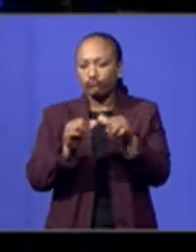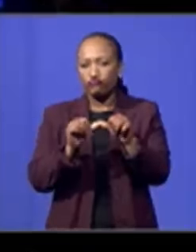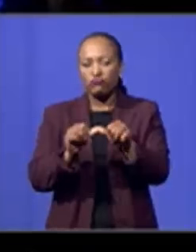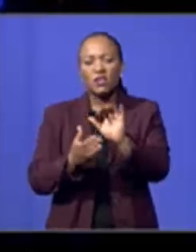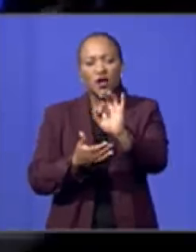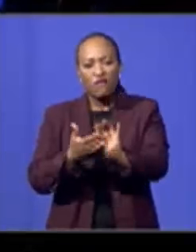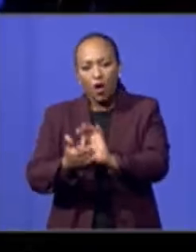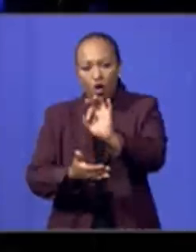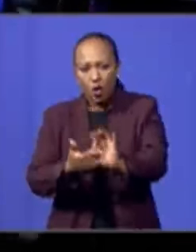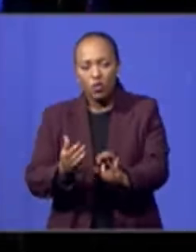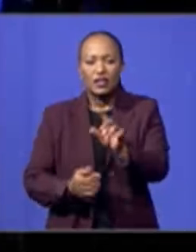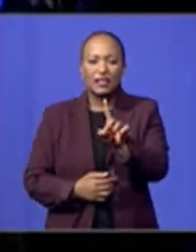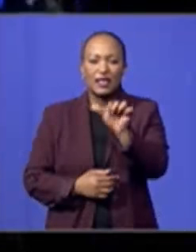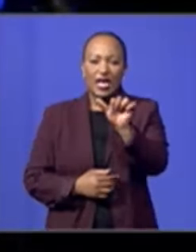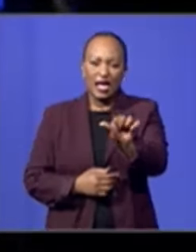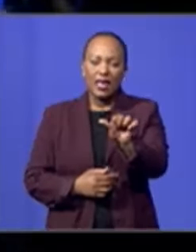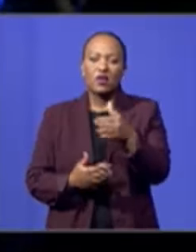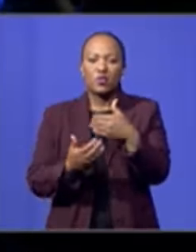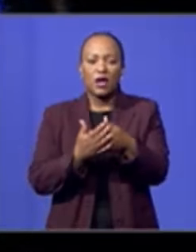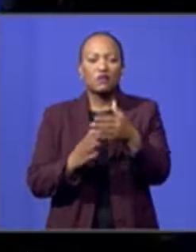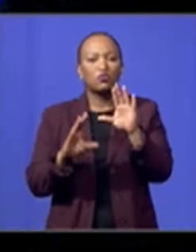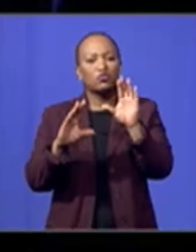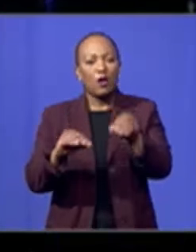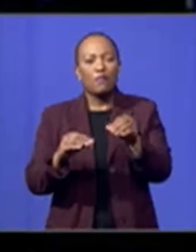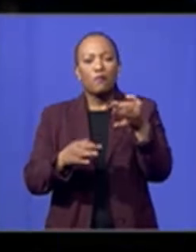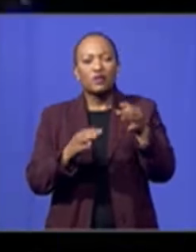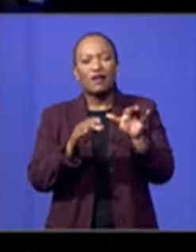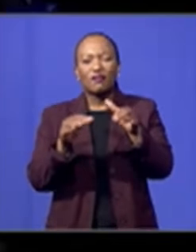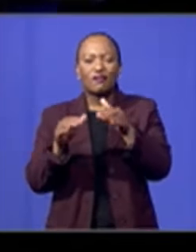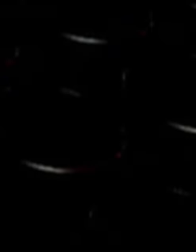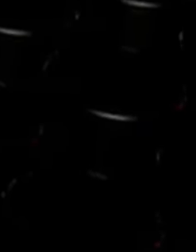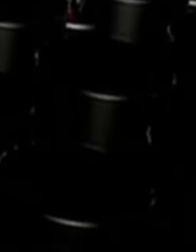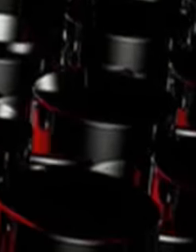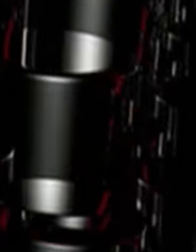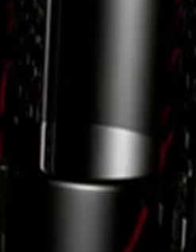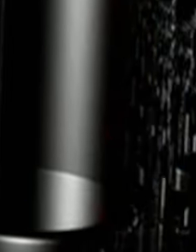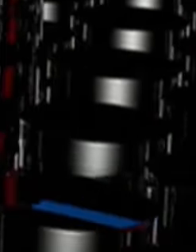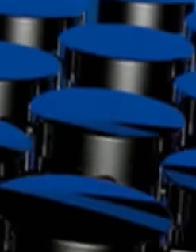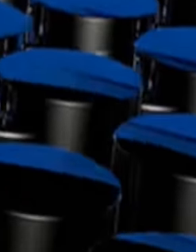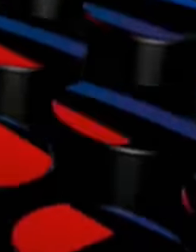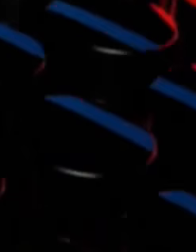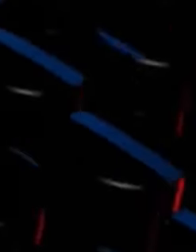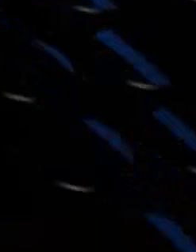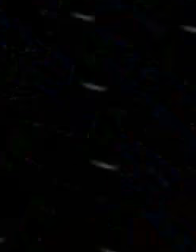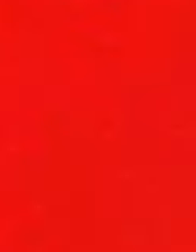Vote DA to end the coalition of chaos in Tshwane.